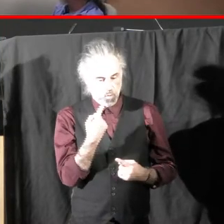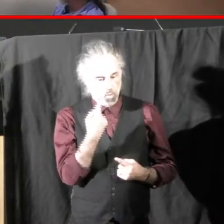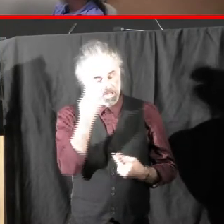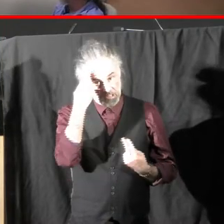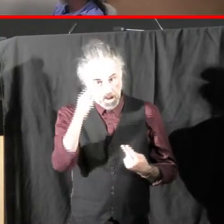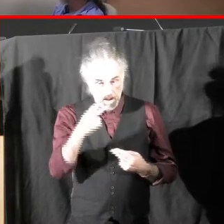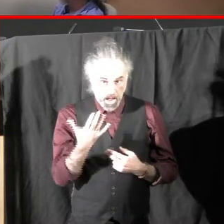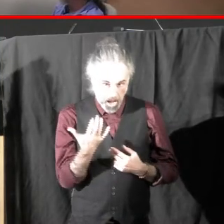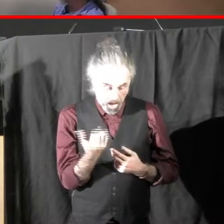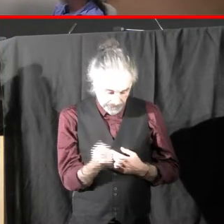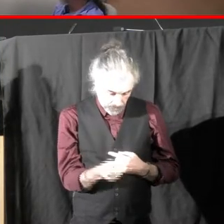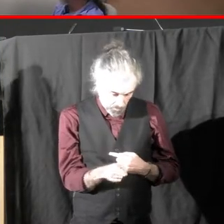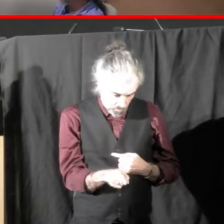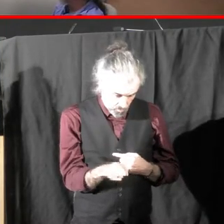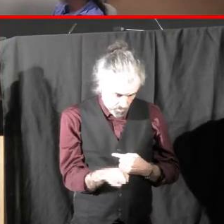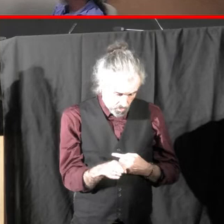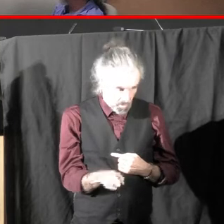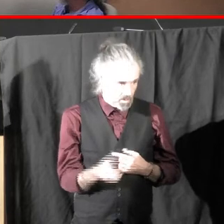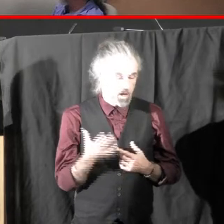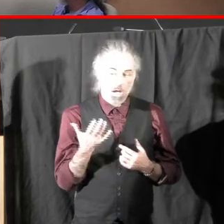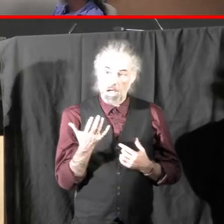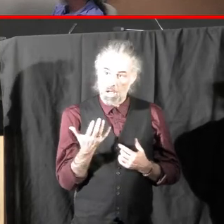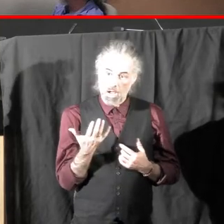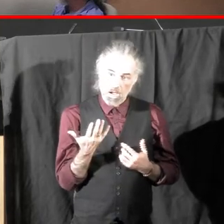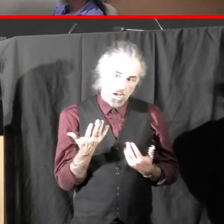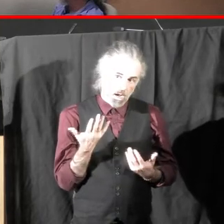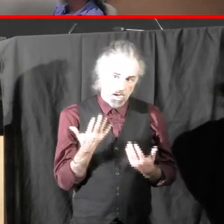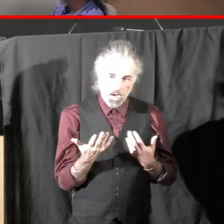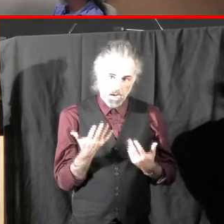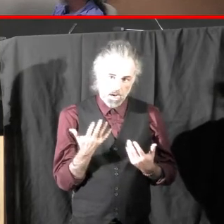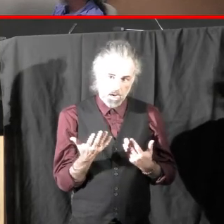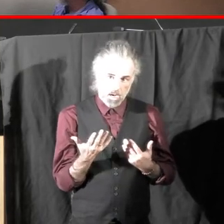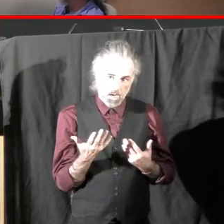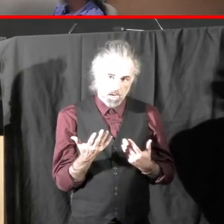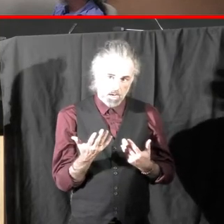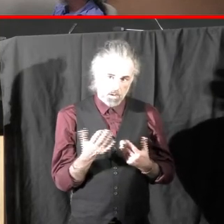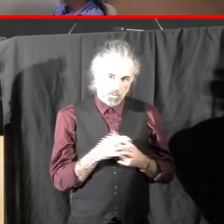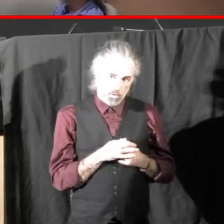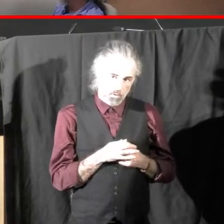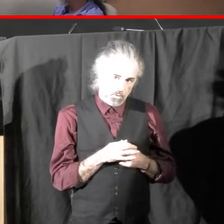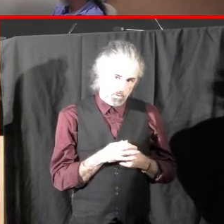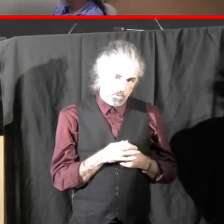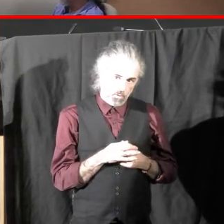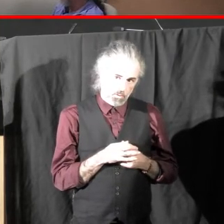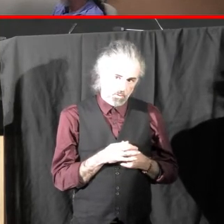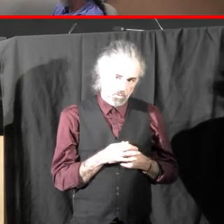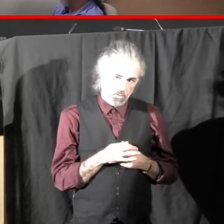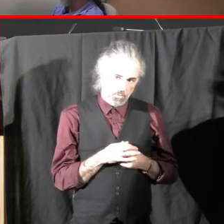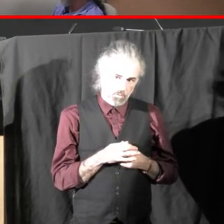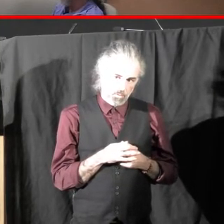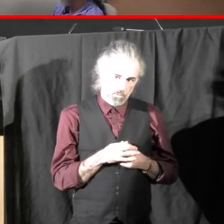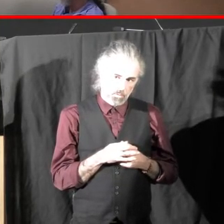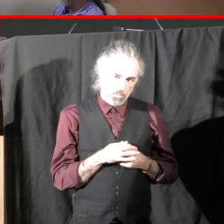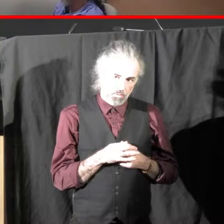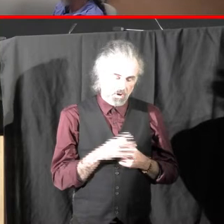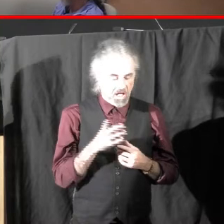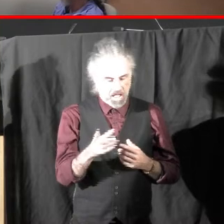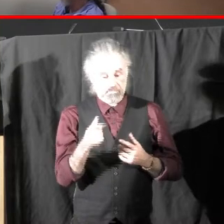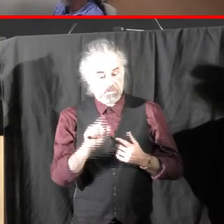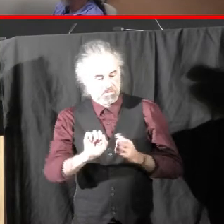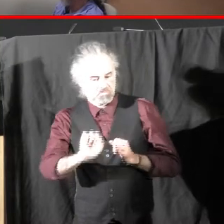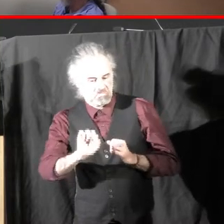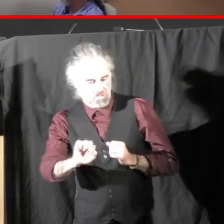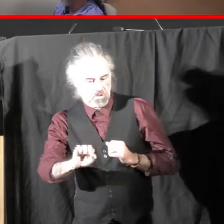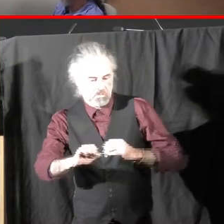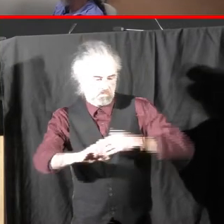been sent or have data on their causes of death been sent to professionals or